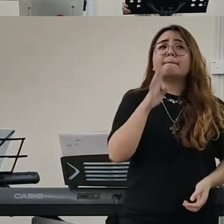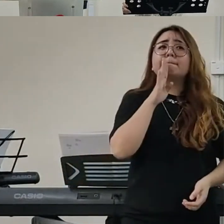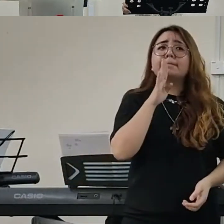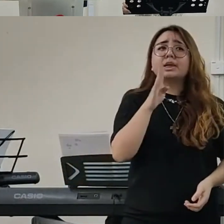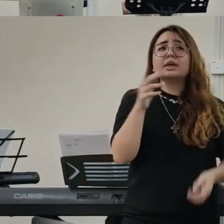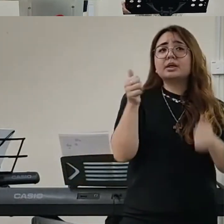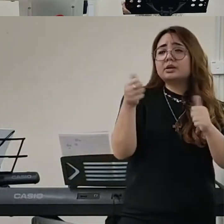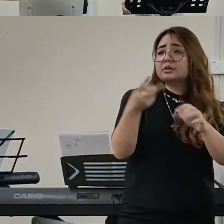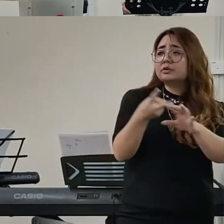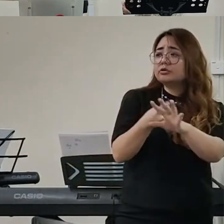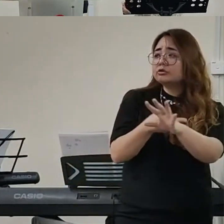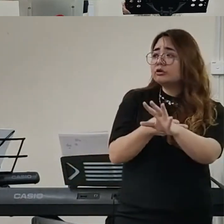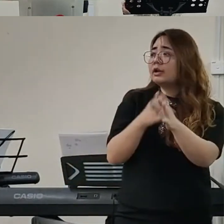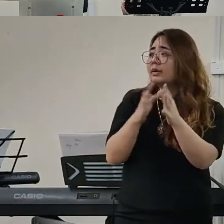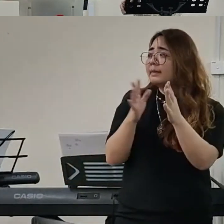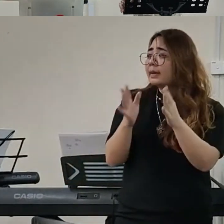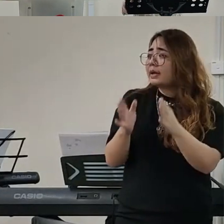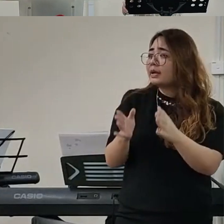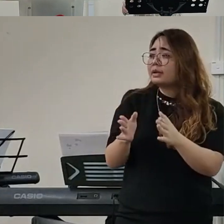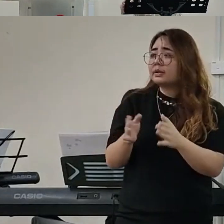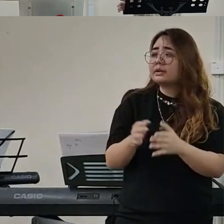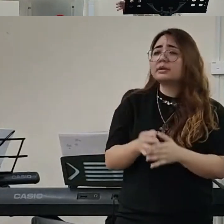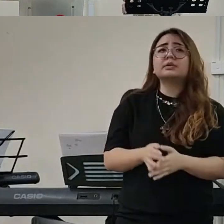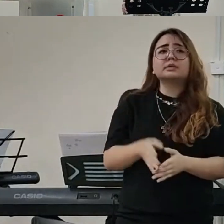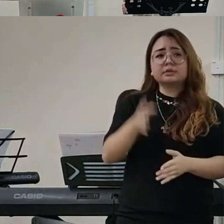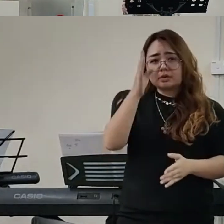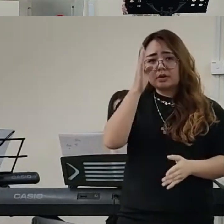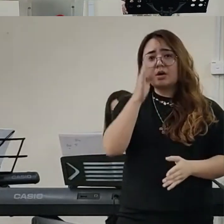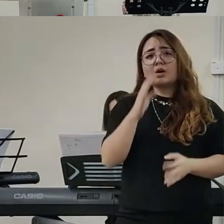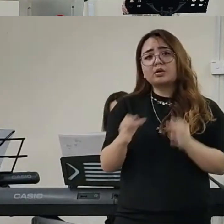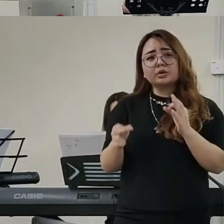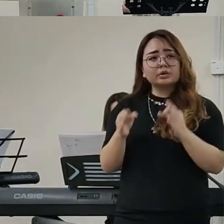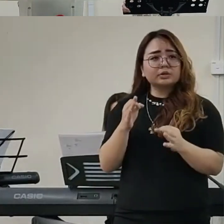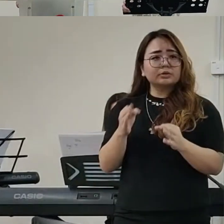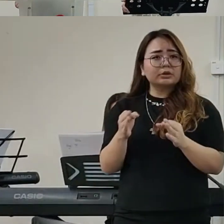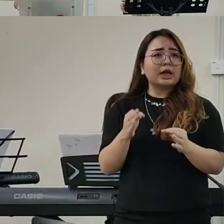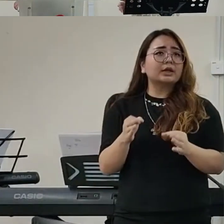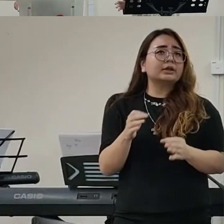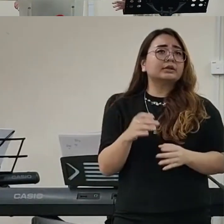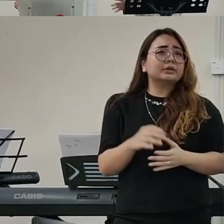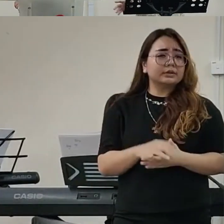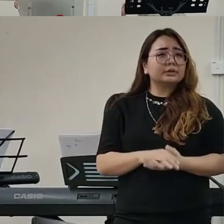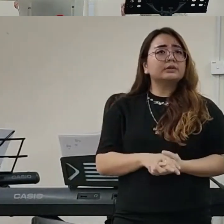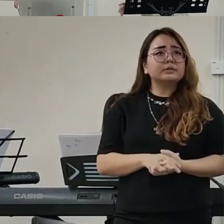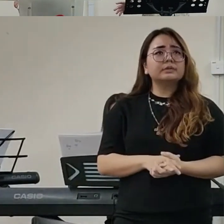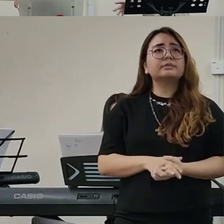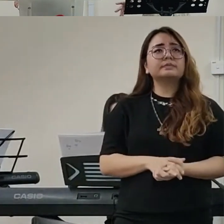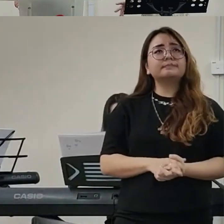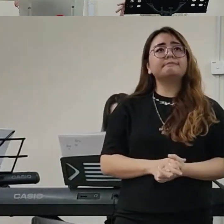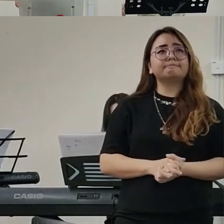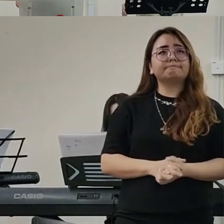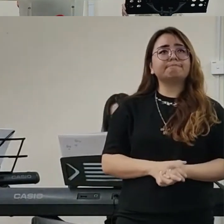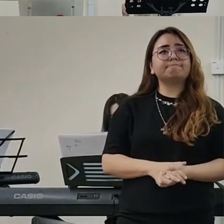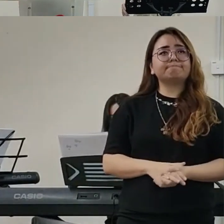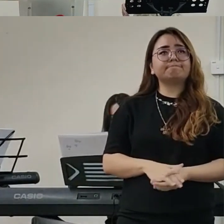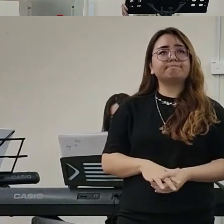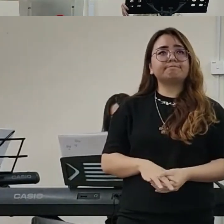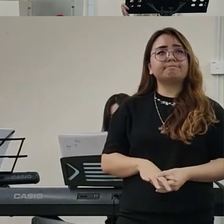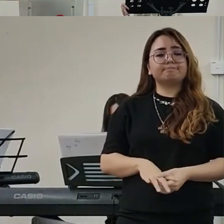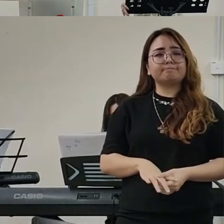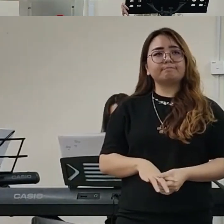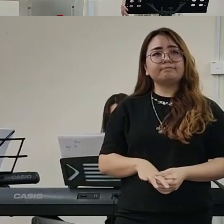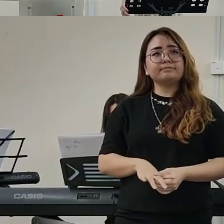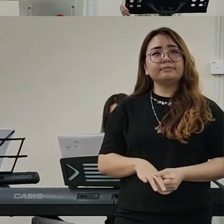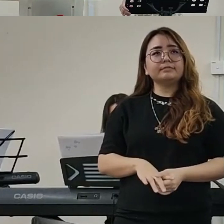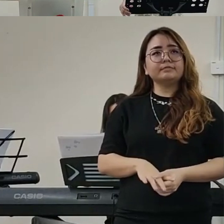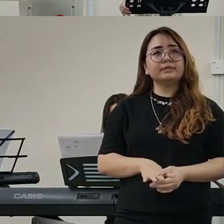It's not about being a sheep. So God's going to judge between the sheep and sheep. And you are living in the very last